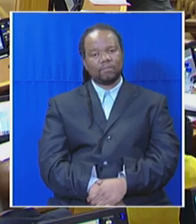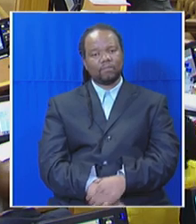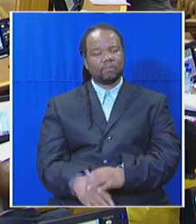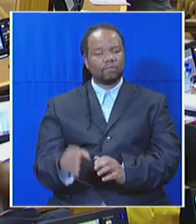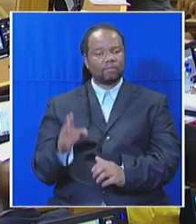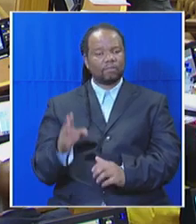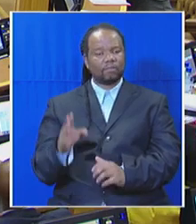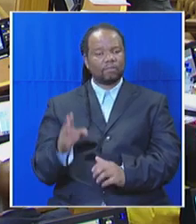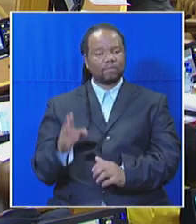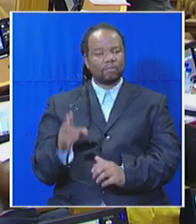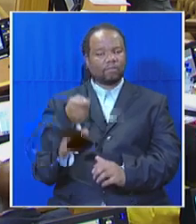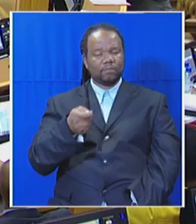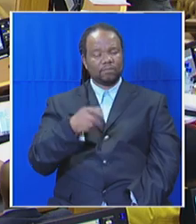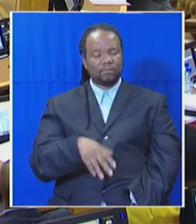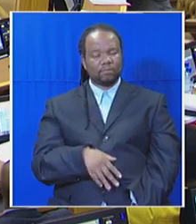Somlomo.